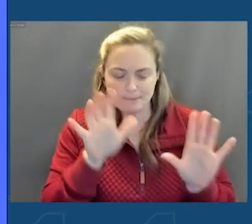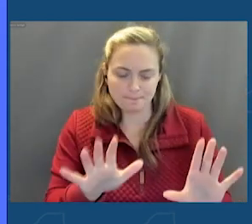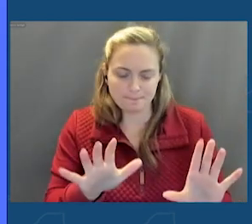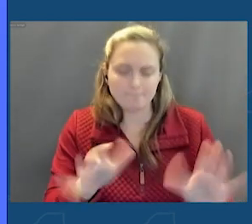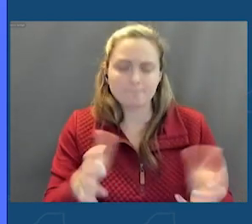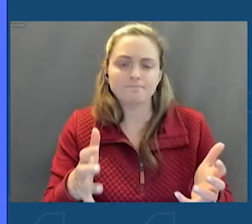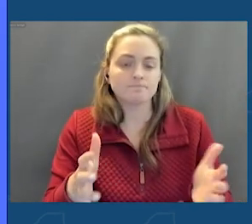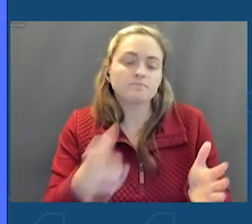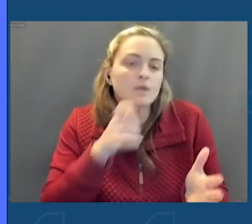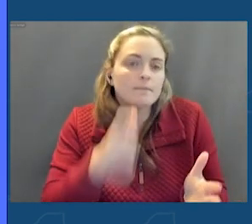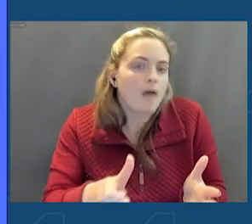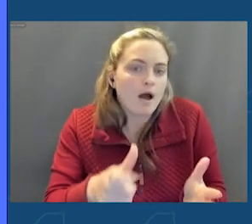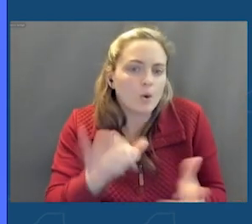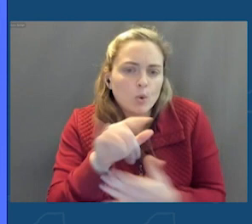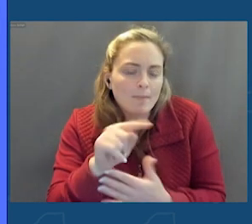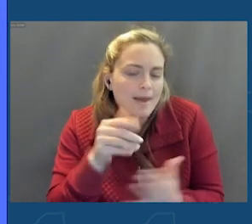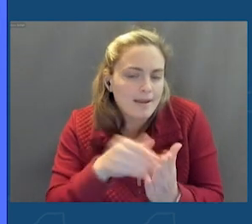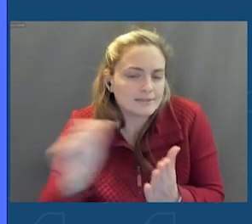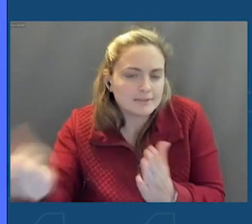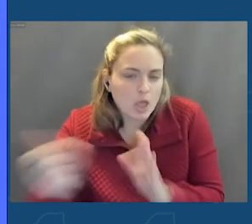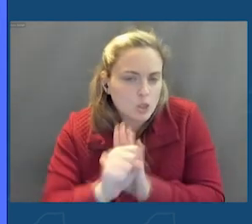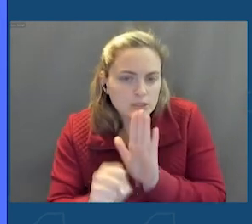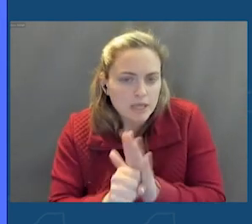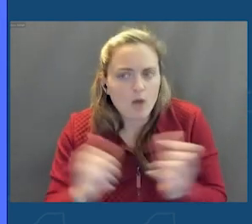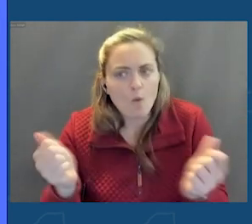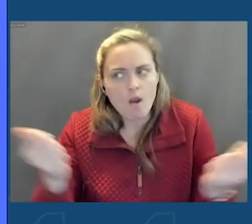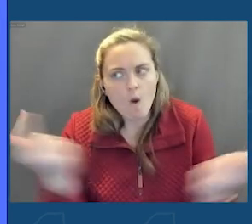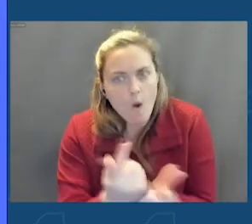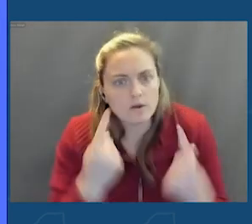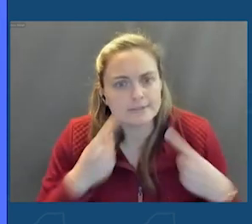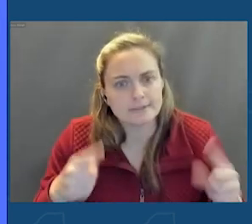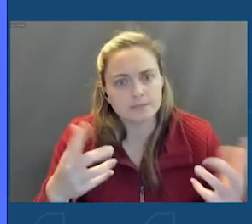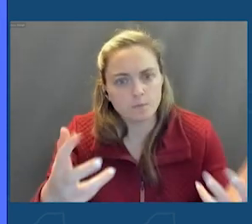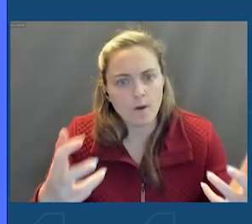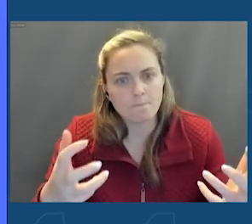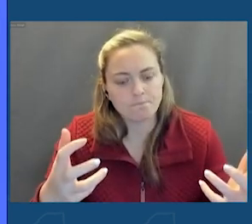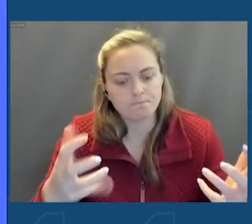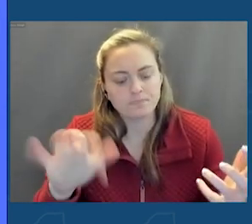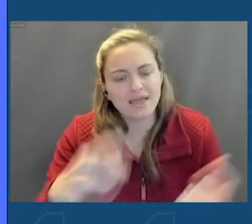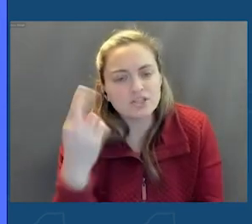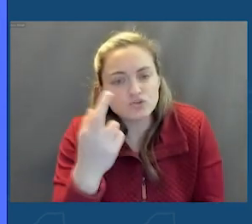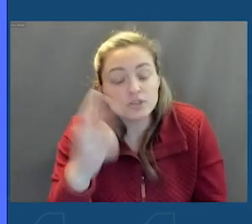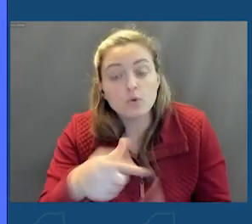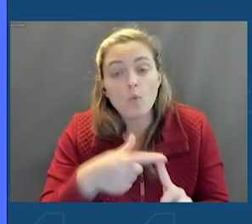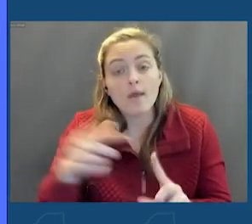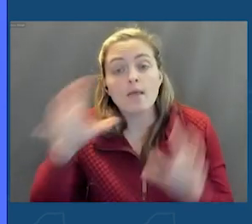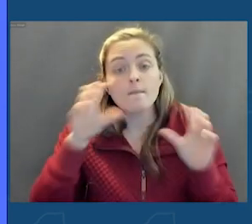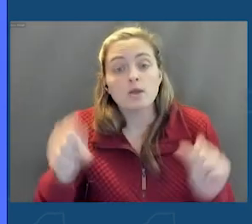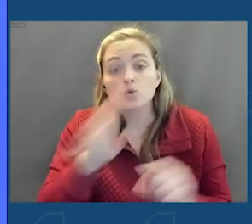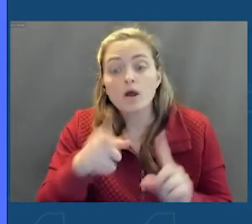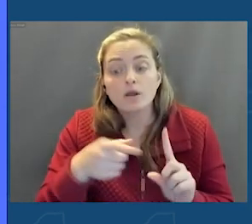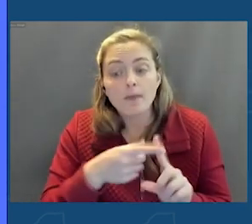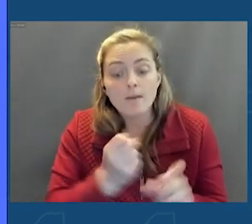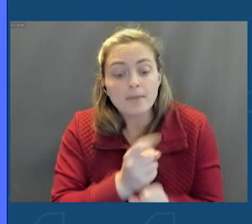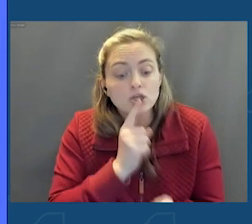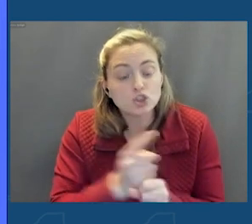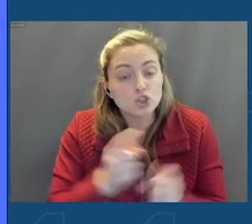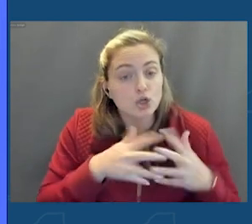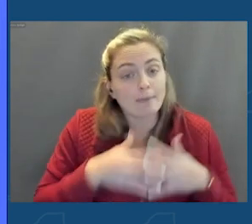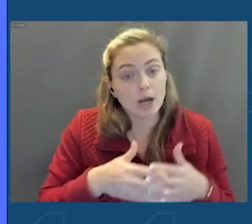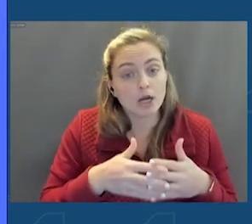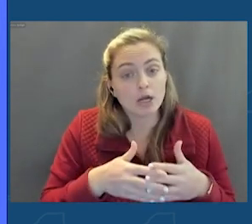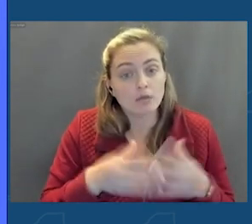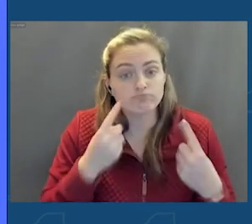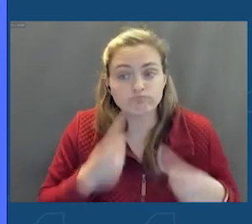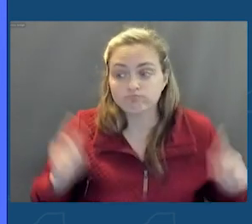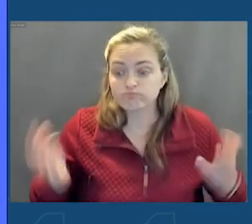I'm not going to bet against any other state. I want them all to be successful. And that's why when the president talks about making it in America, that our supply